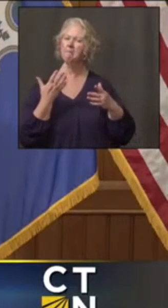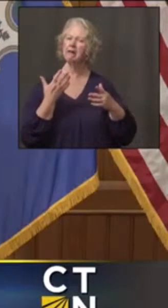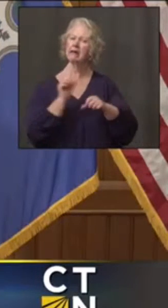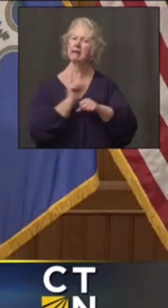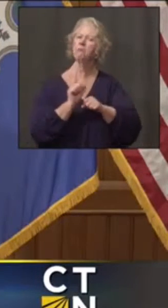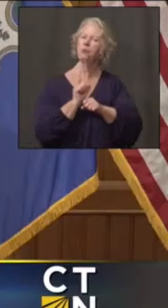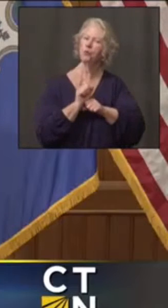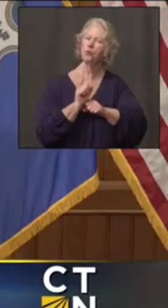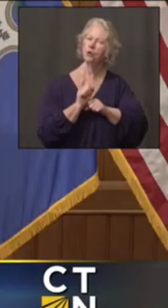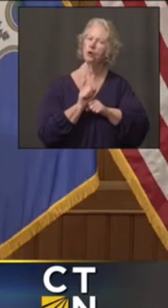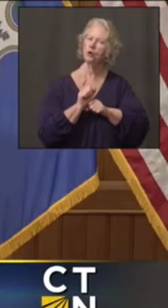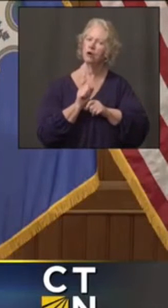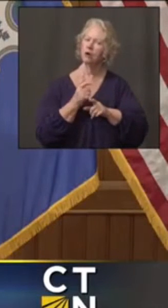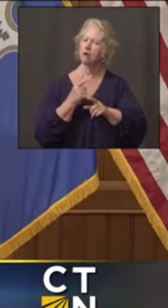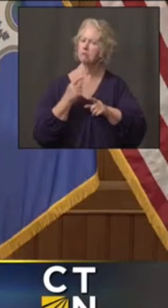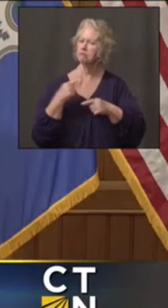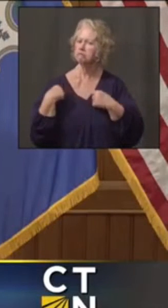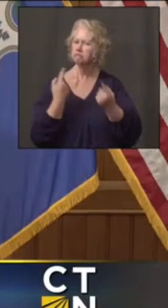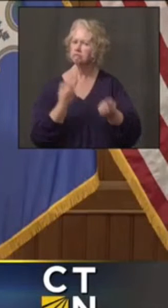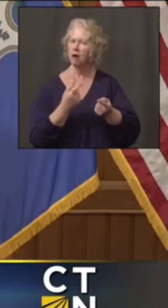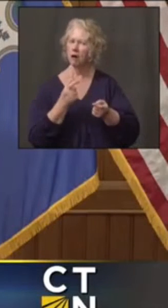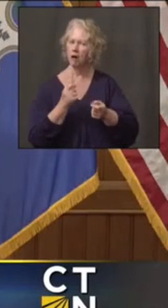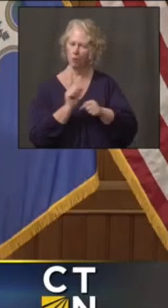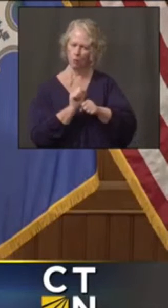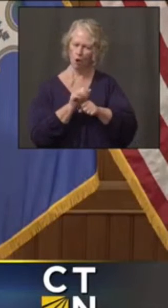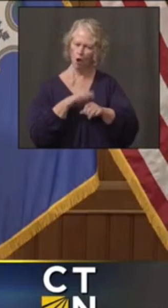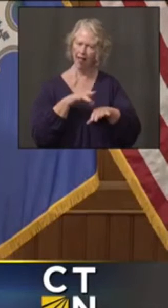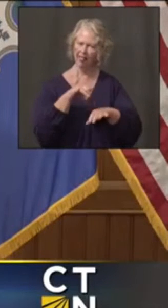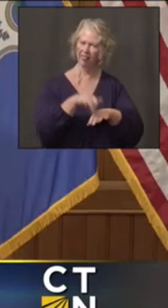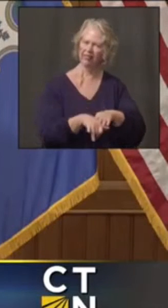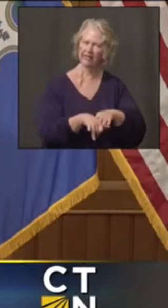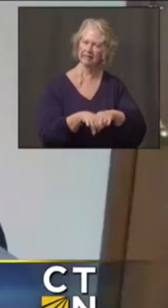how critical they were to what we've seen so far?